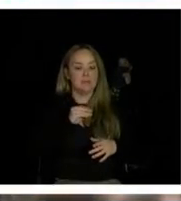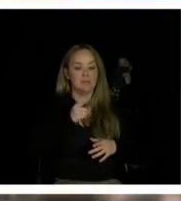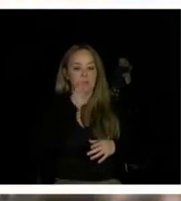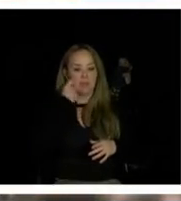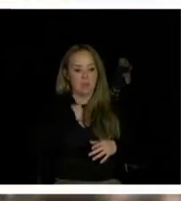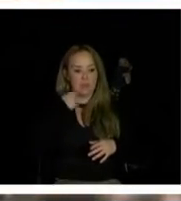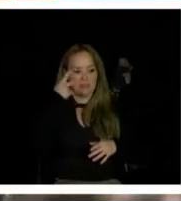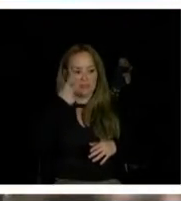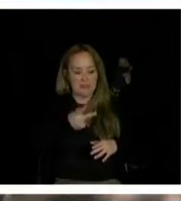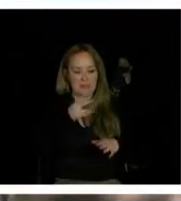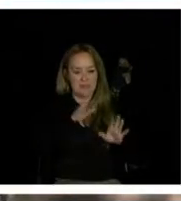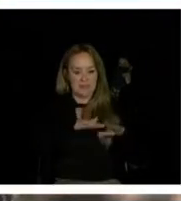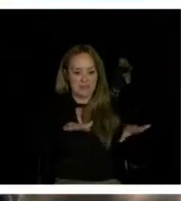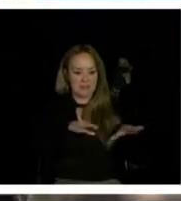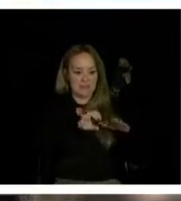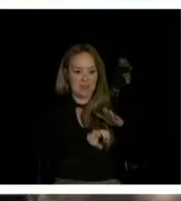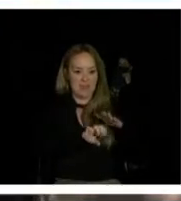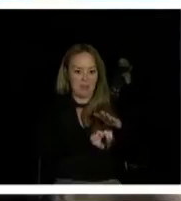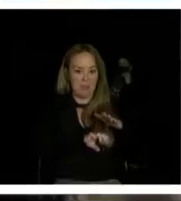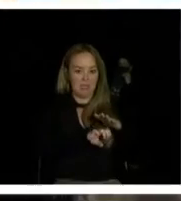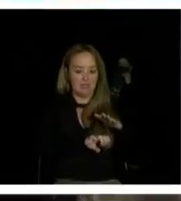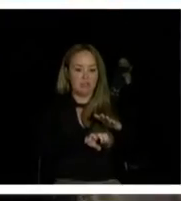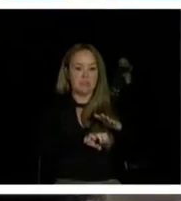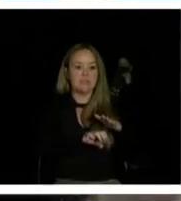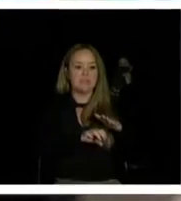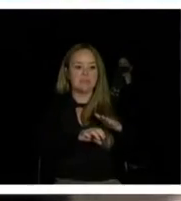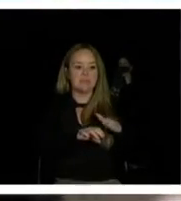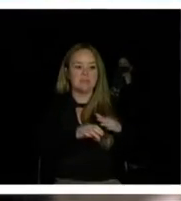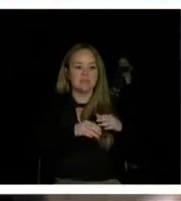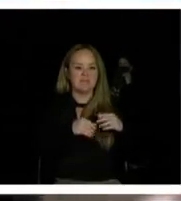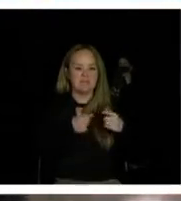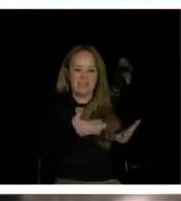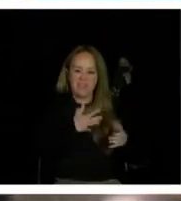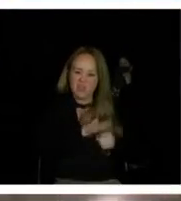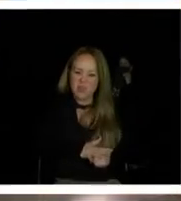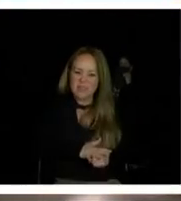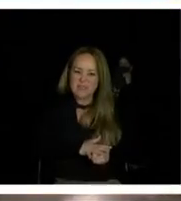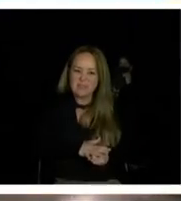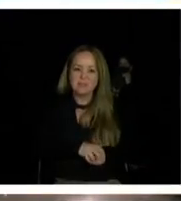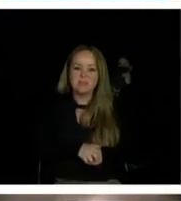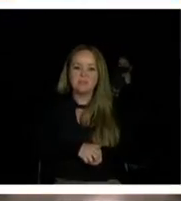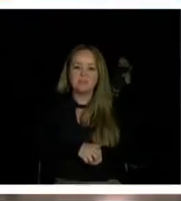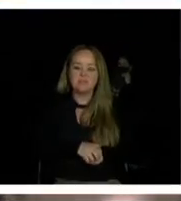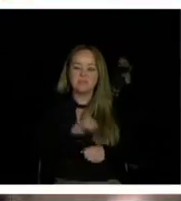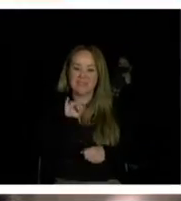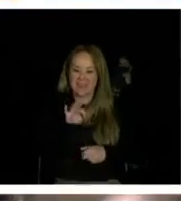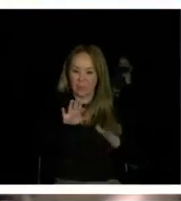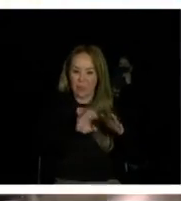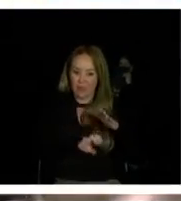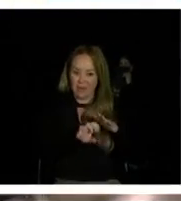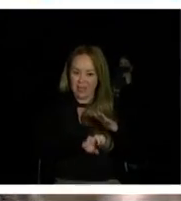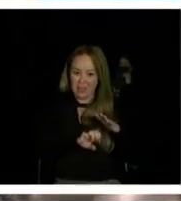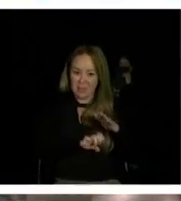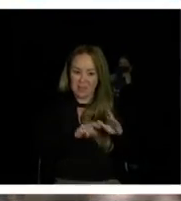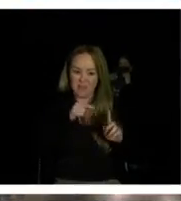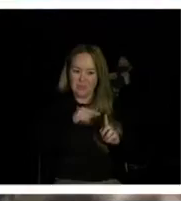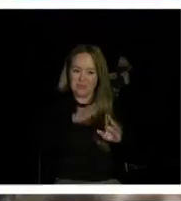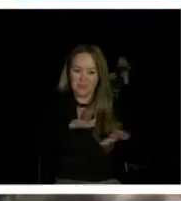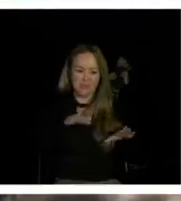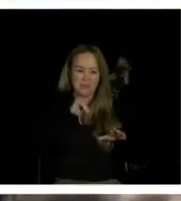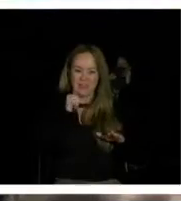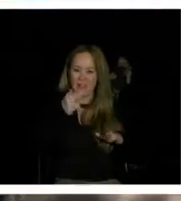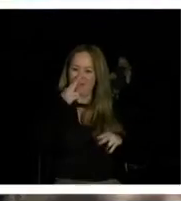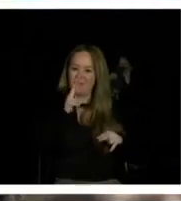we see that kids in elementary are riddled with stress. Mm-hmm. And if your elementary years are not fun